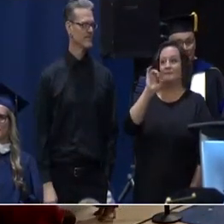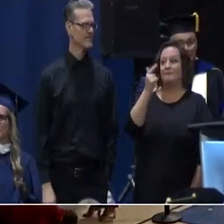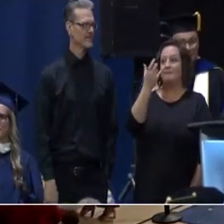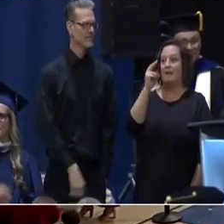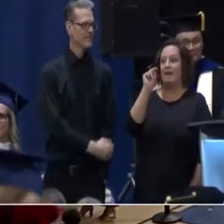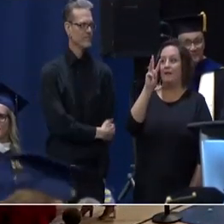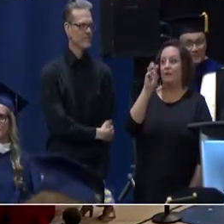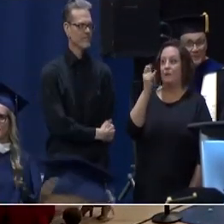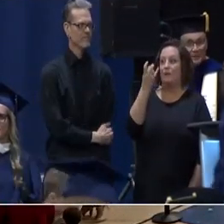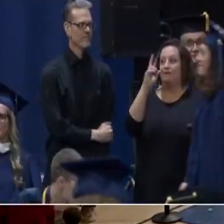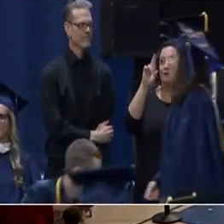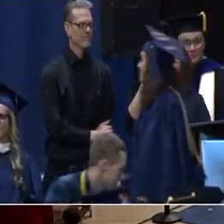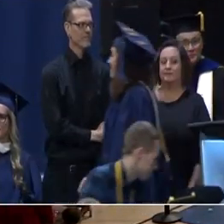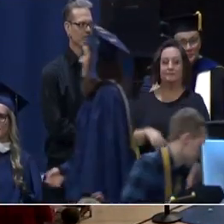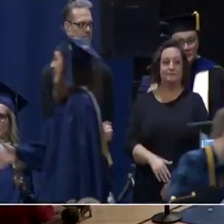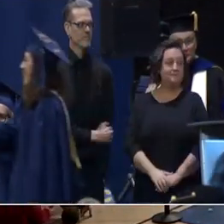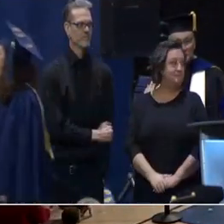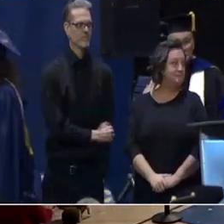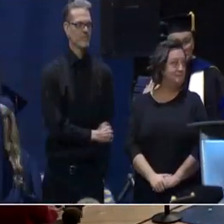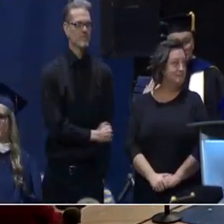Megan Weaver.